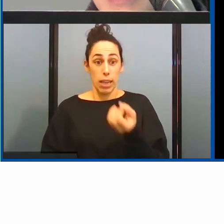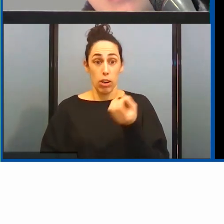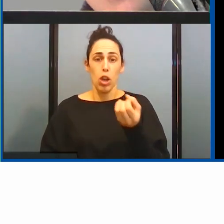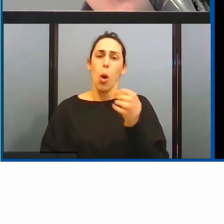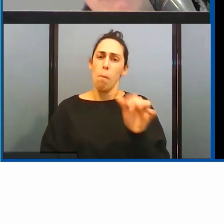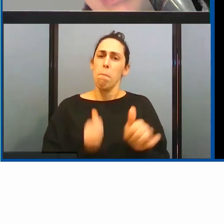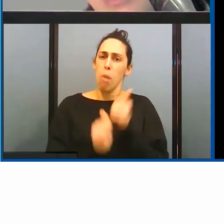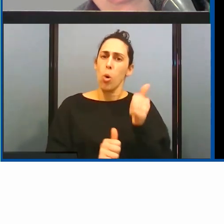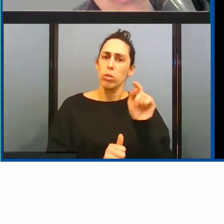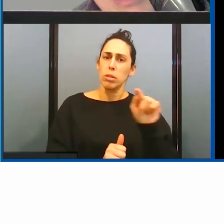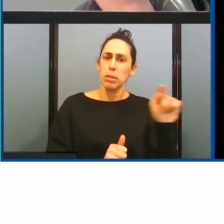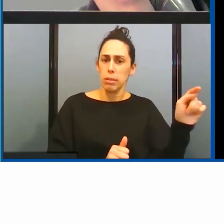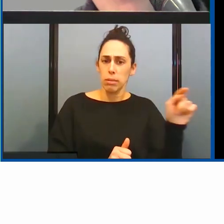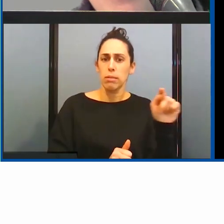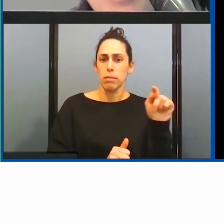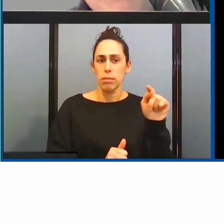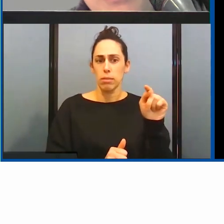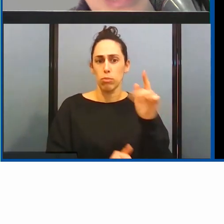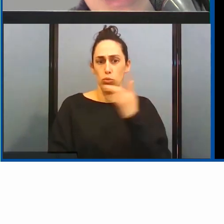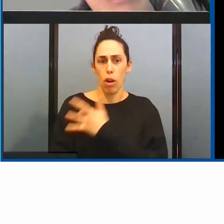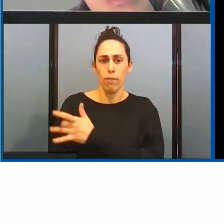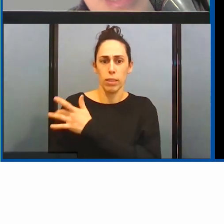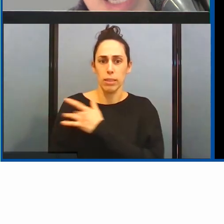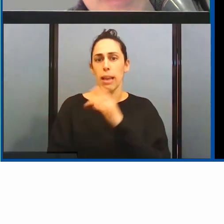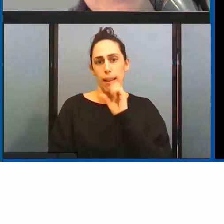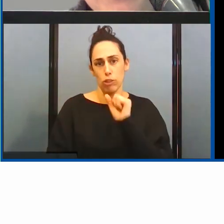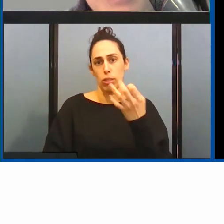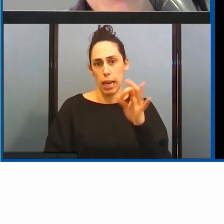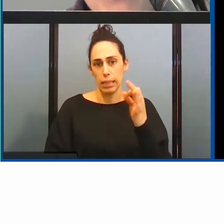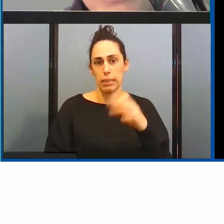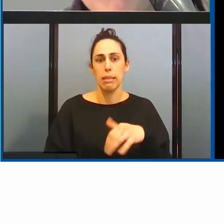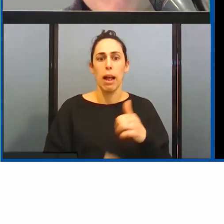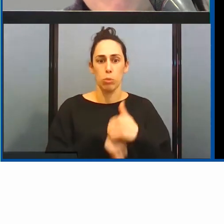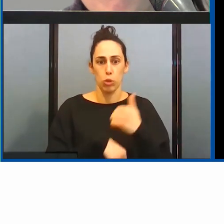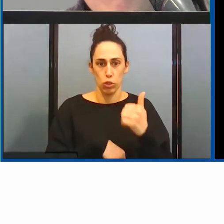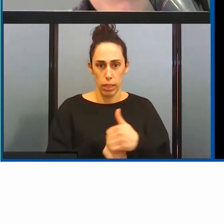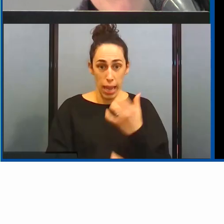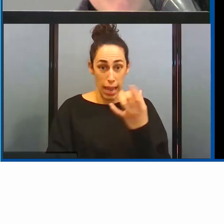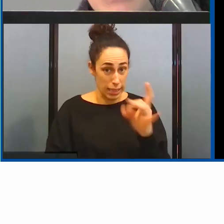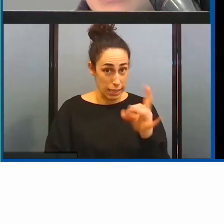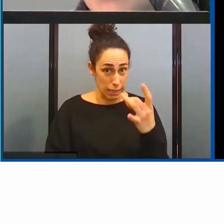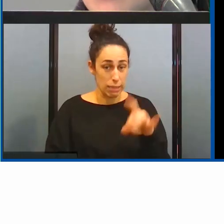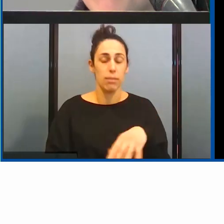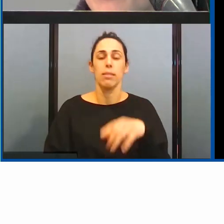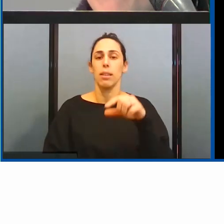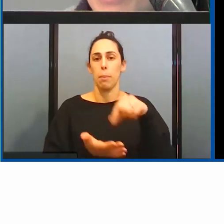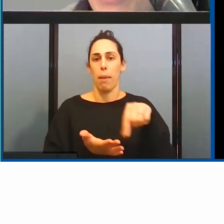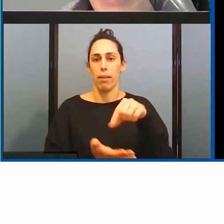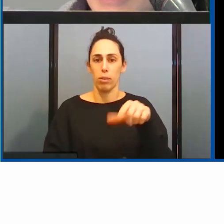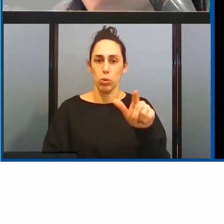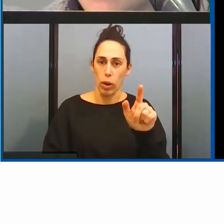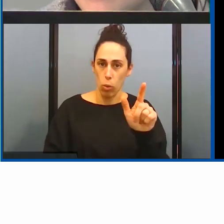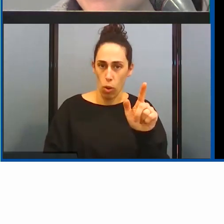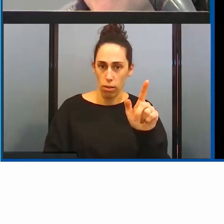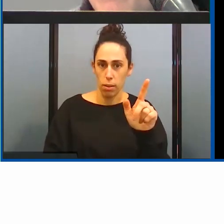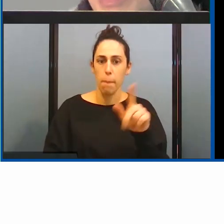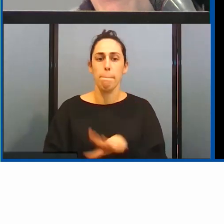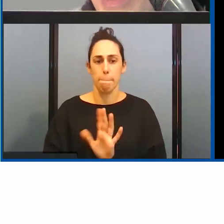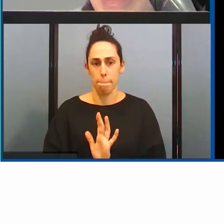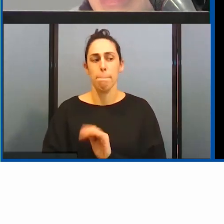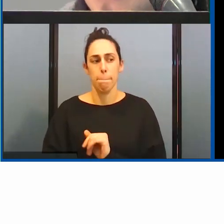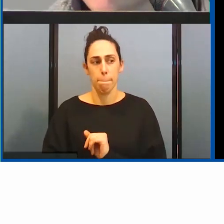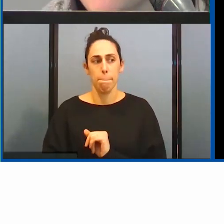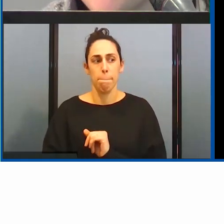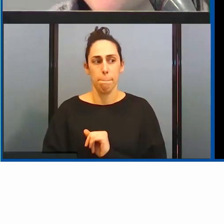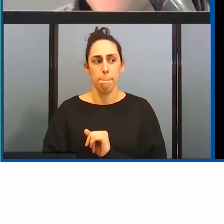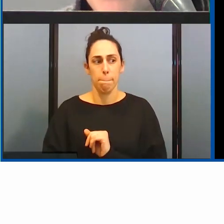Alberta, it's 18. In Quebec, it's 21 for cannabis. And we have a infographic on that. But what I